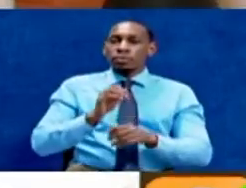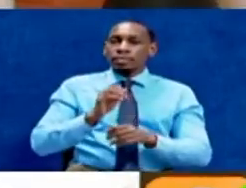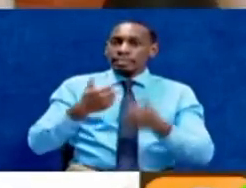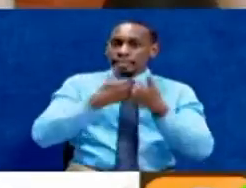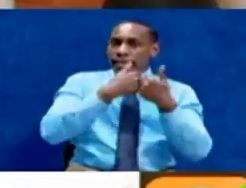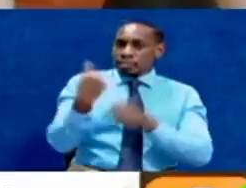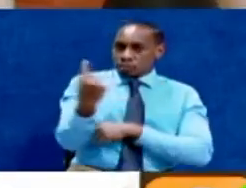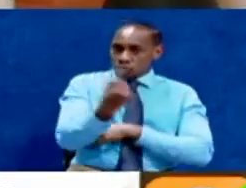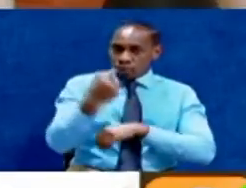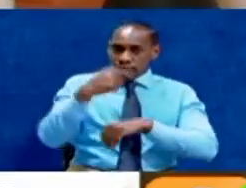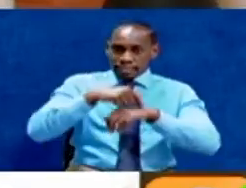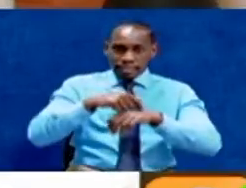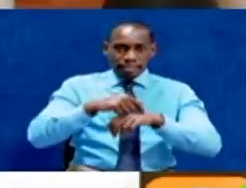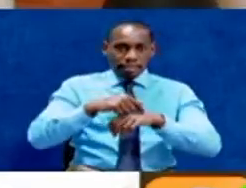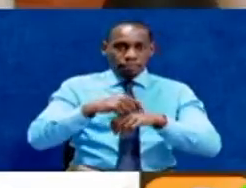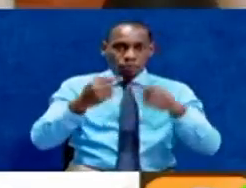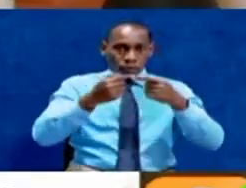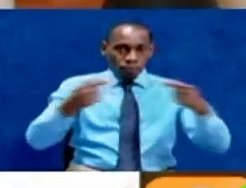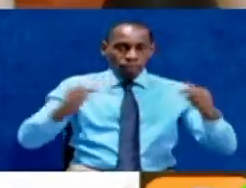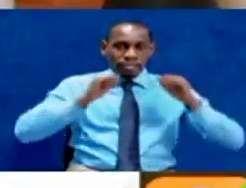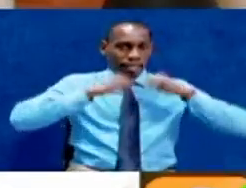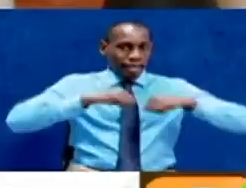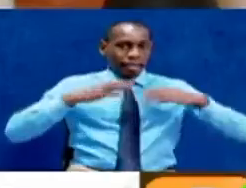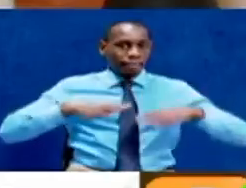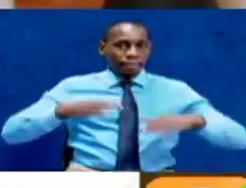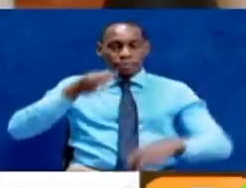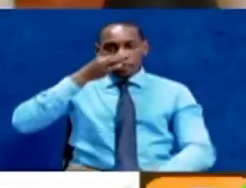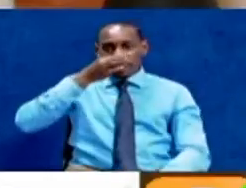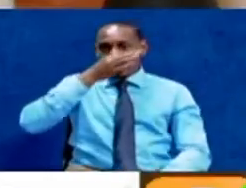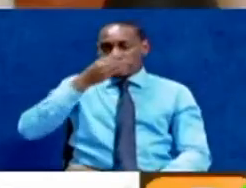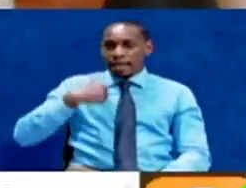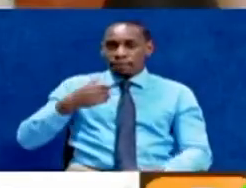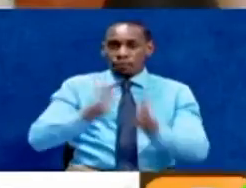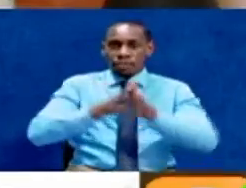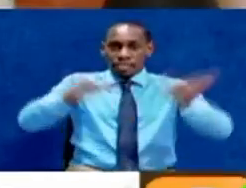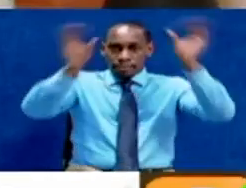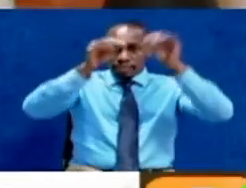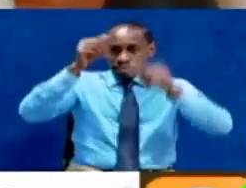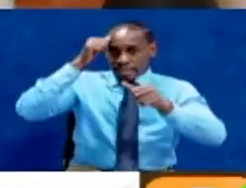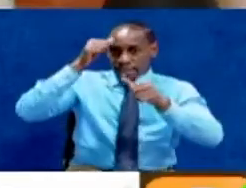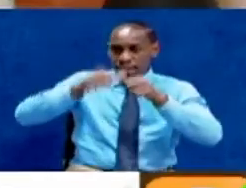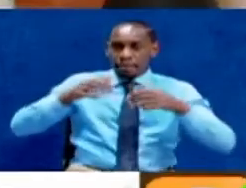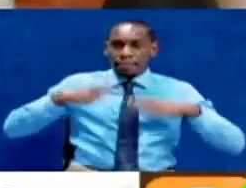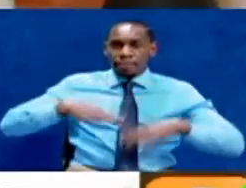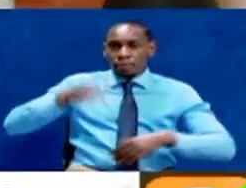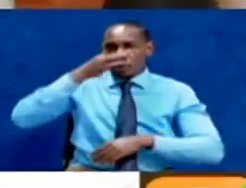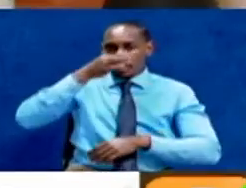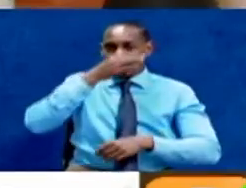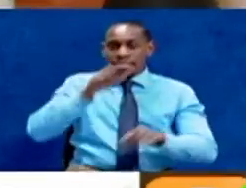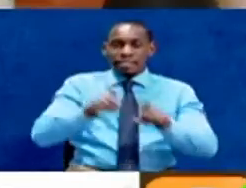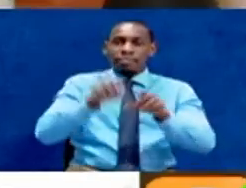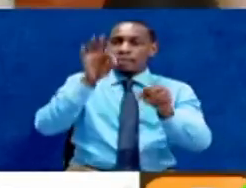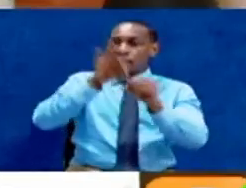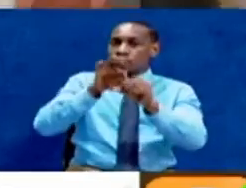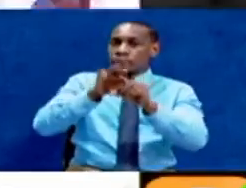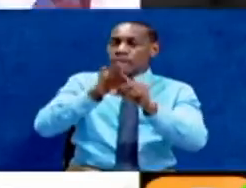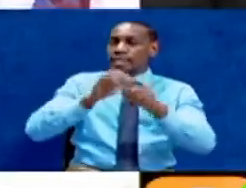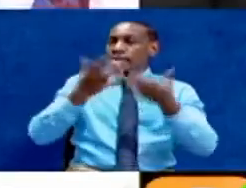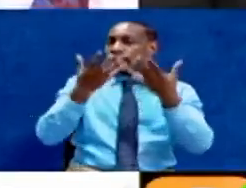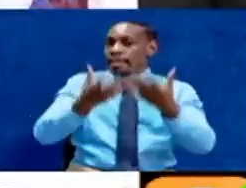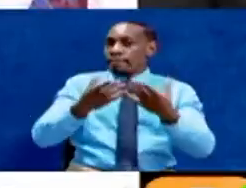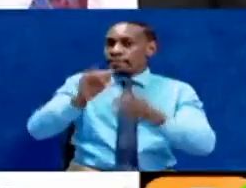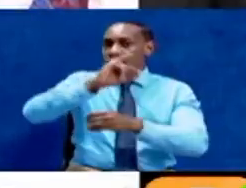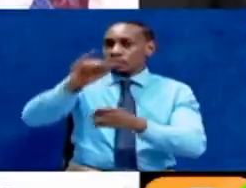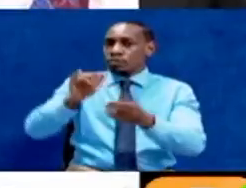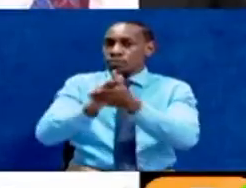going against the agreement that the people of Nyeri have with the executive. Remember, the people of Nyeri also voted overwhelmingly for Jubilee and